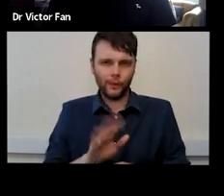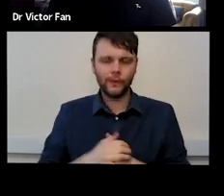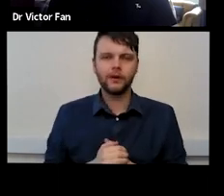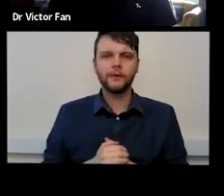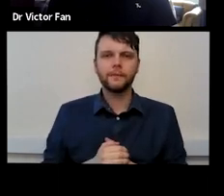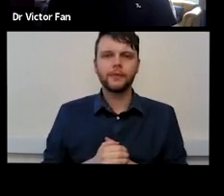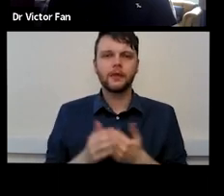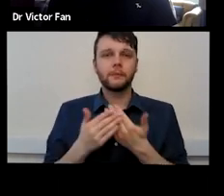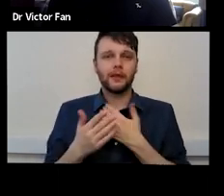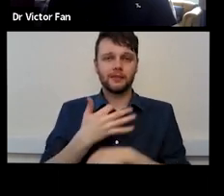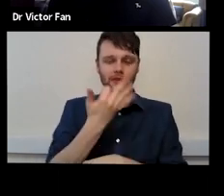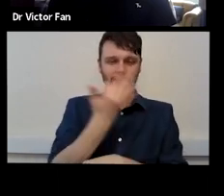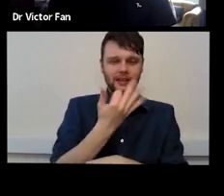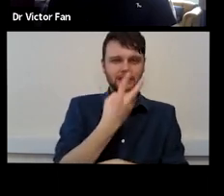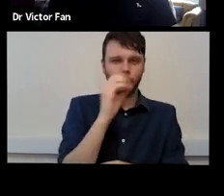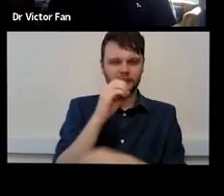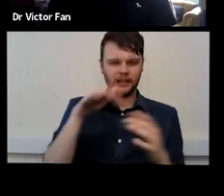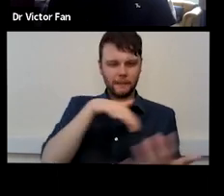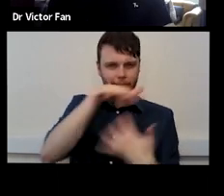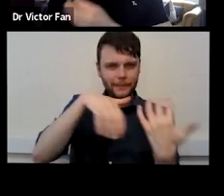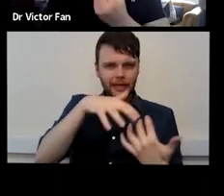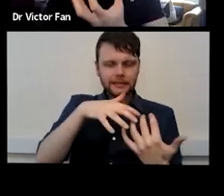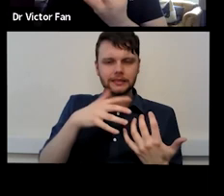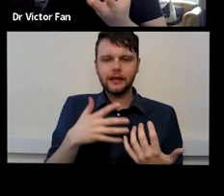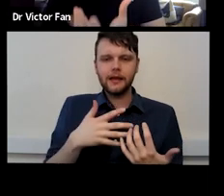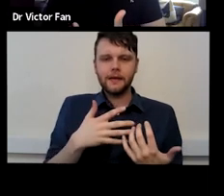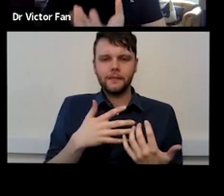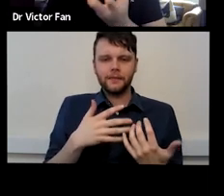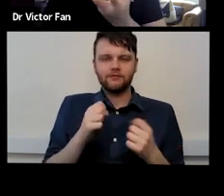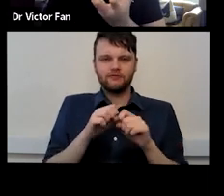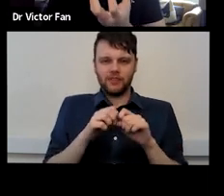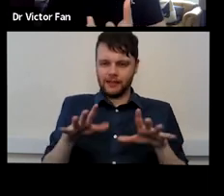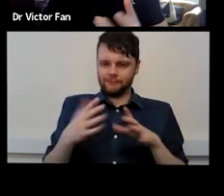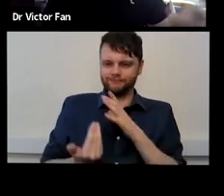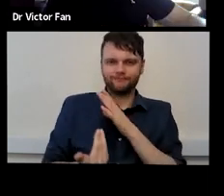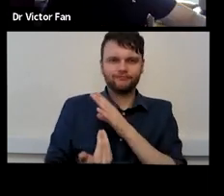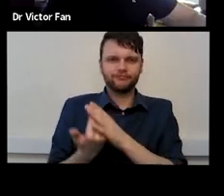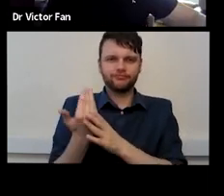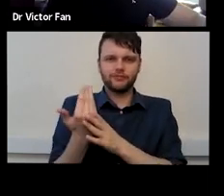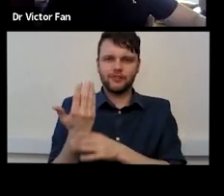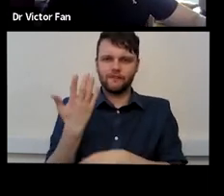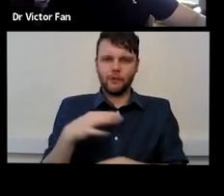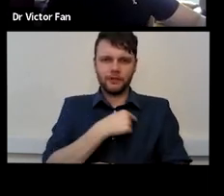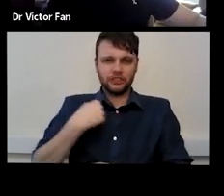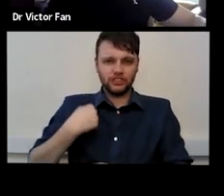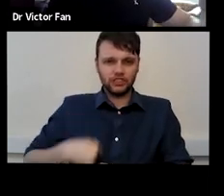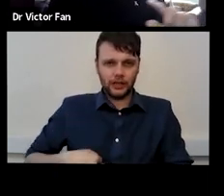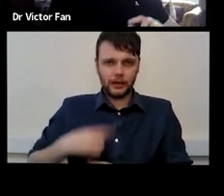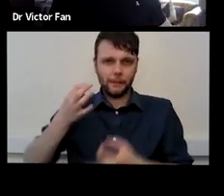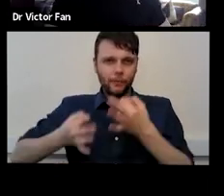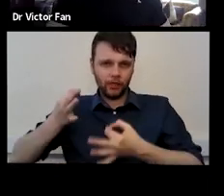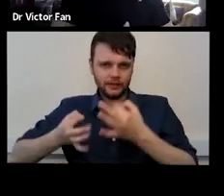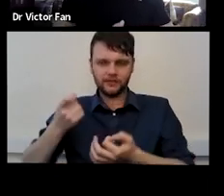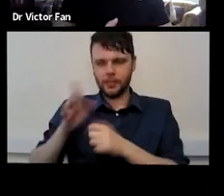interesting 1920s mixture that really emerged in China, in Chinese politics at